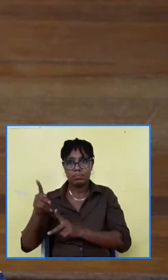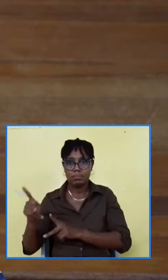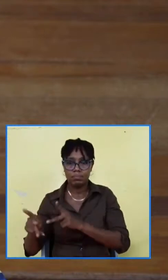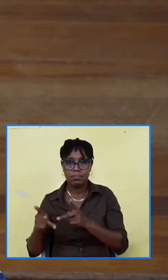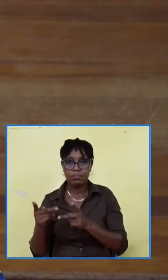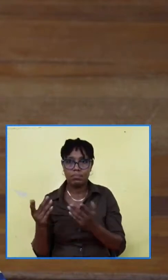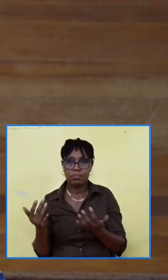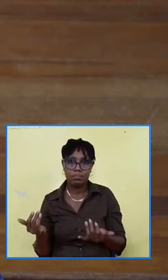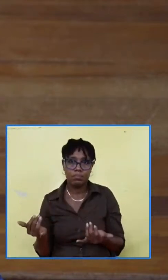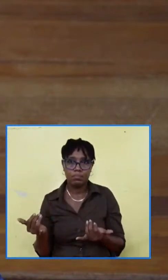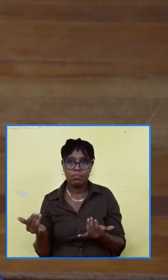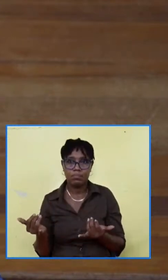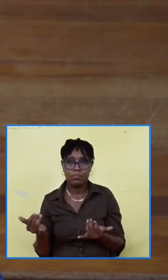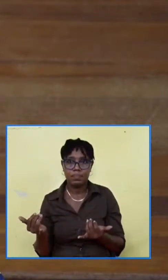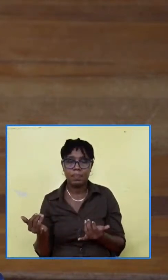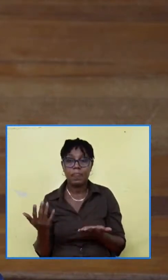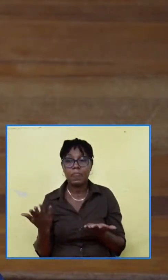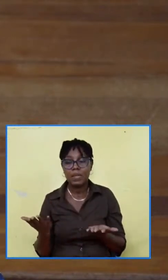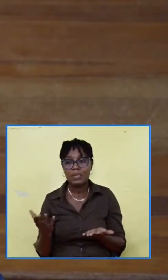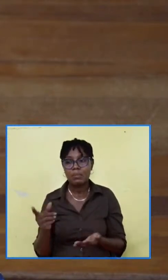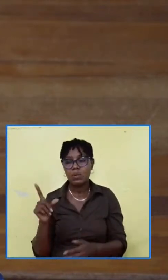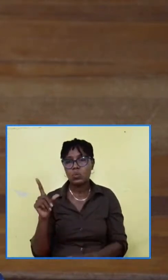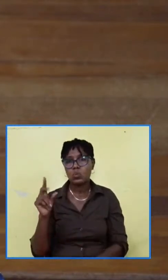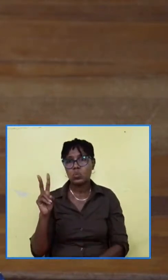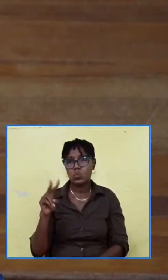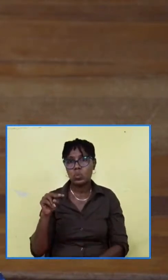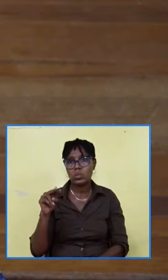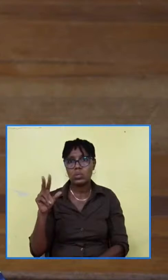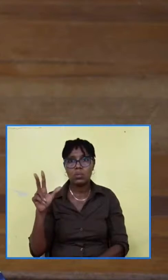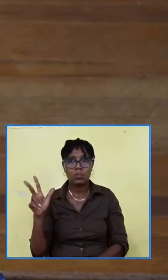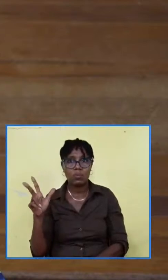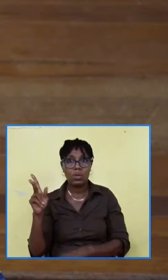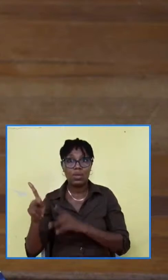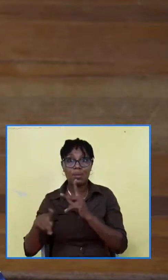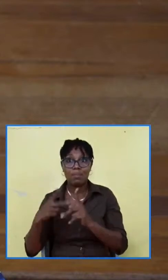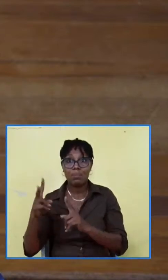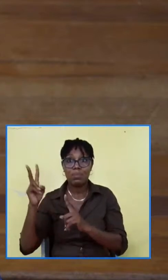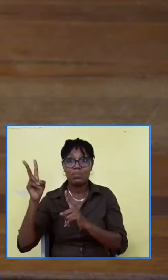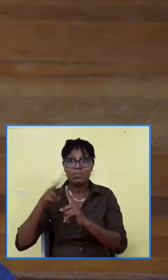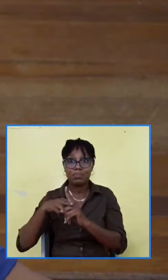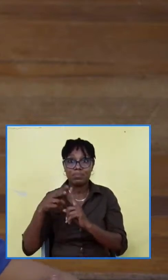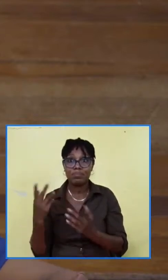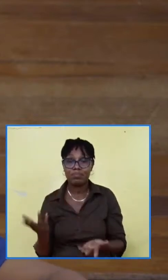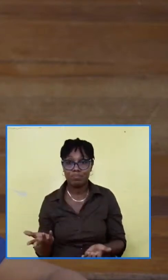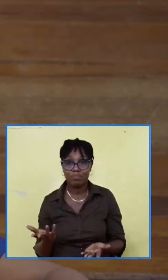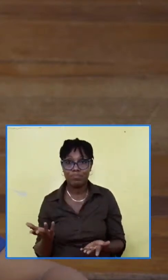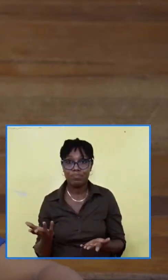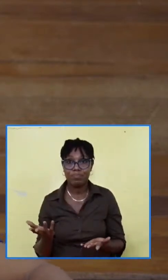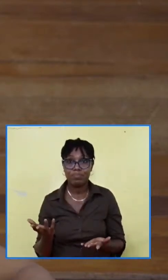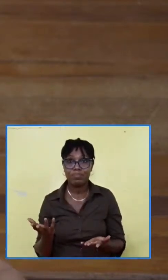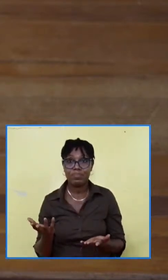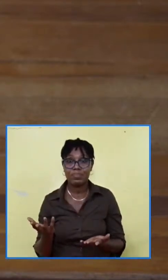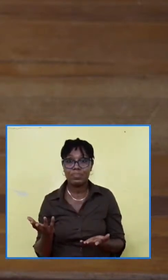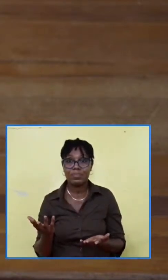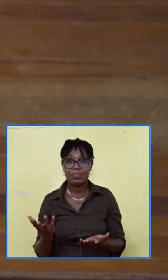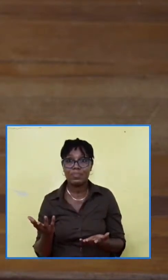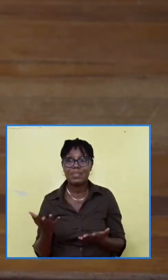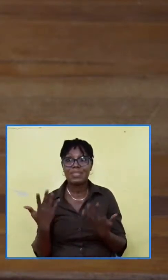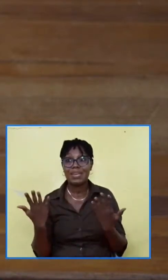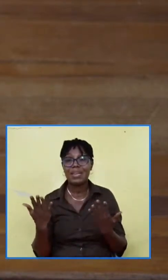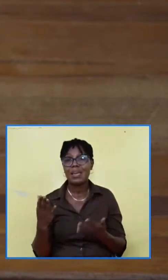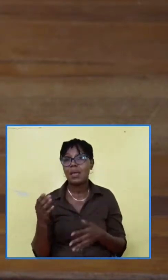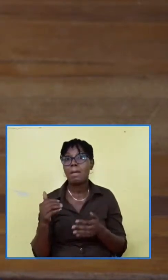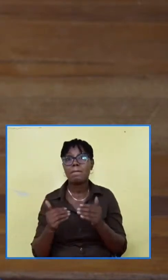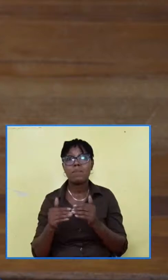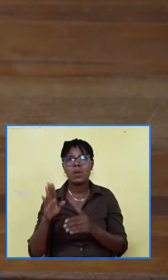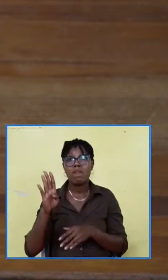think the last time I saw is about 23 people who applied. So as compared to like almost more than